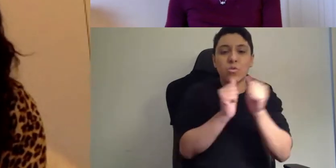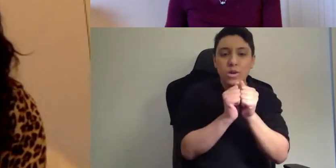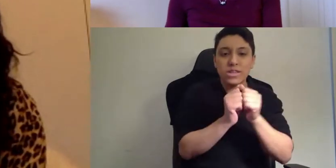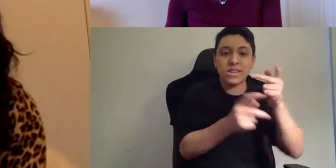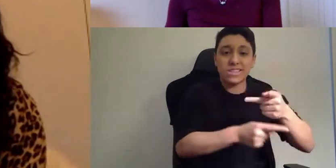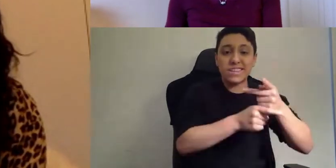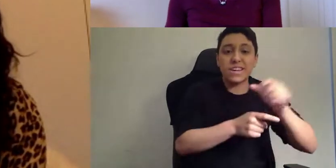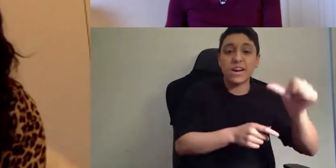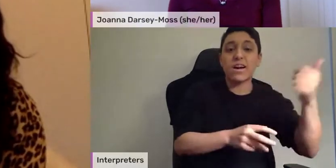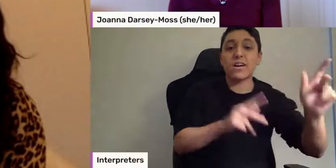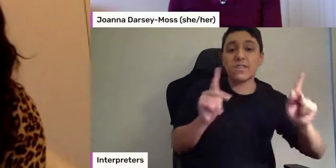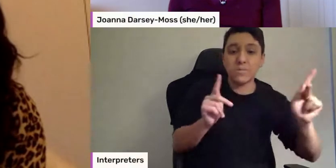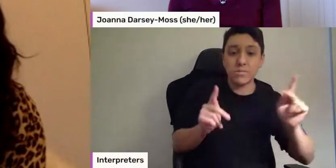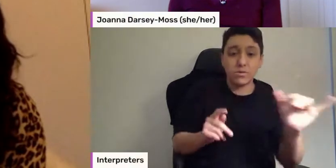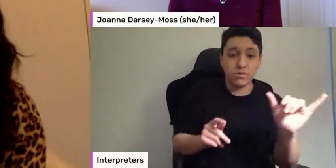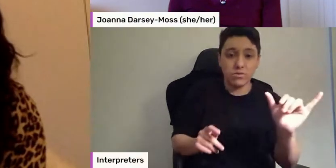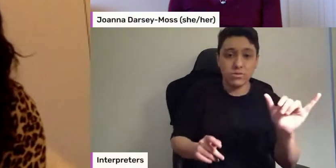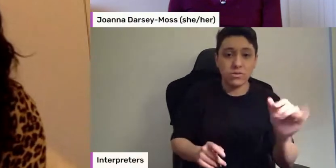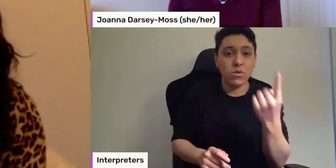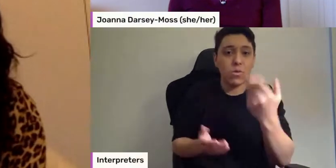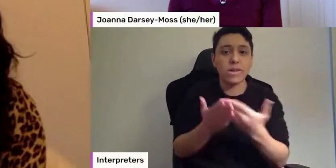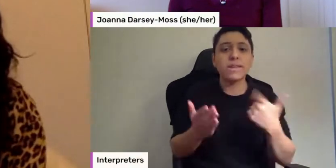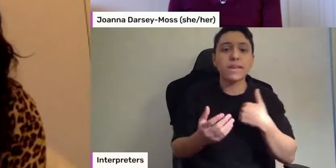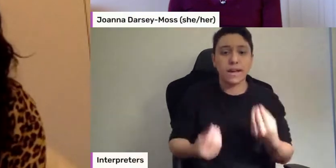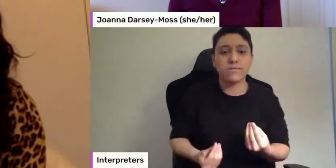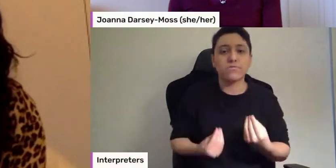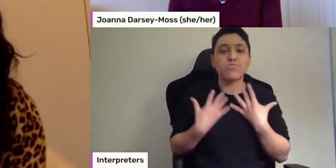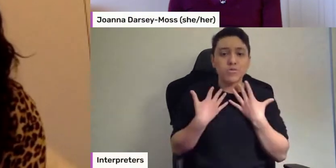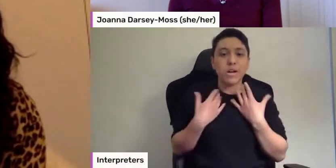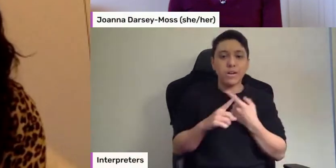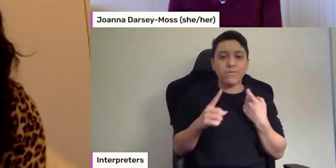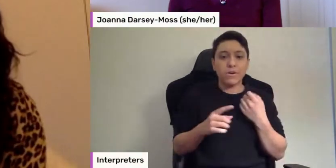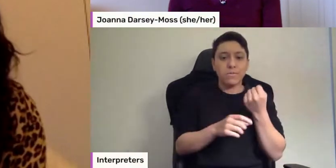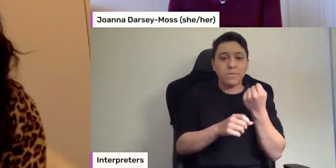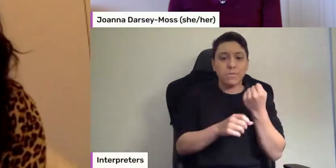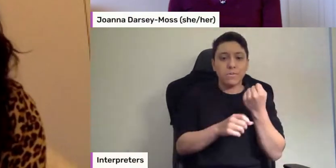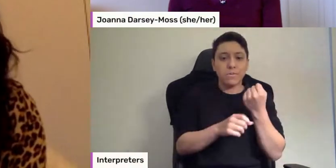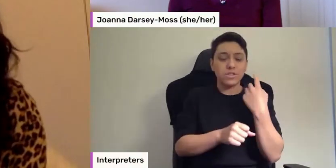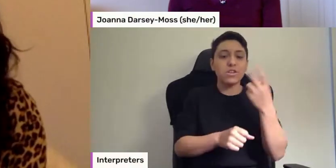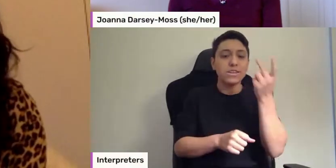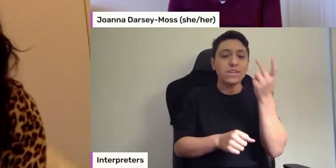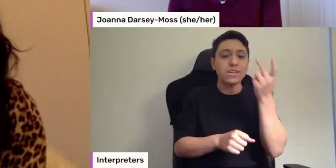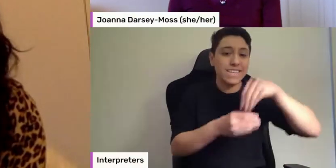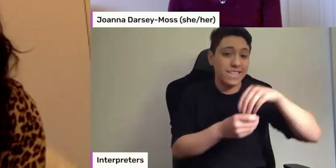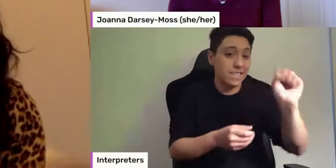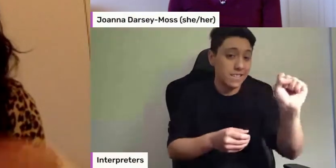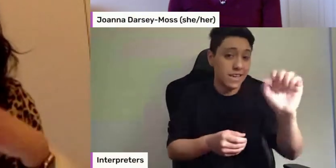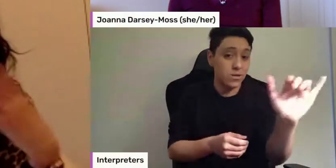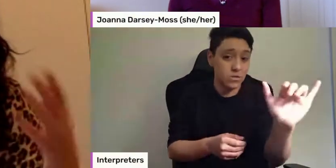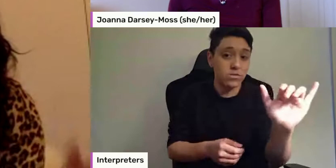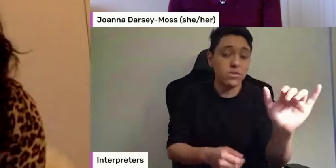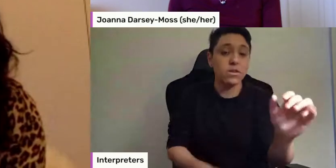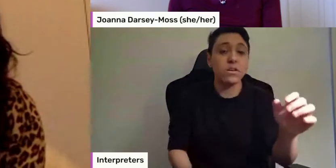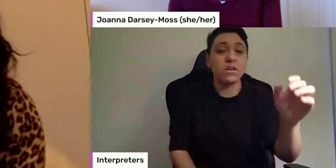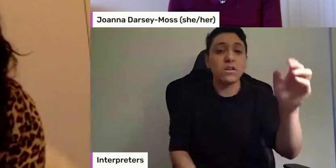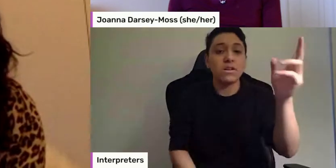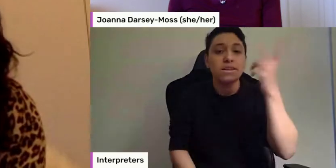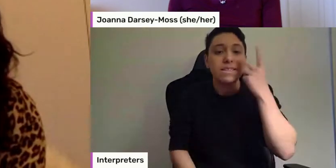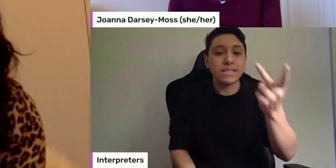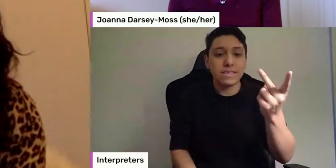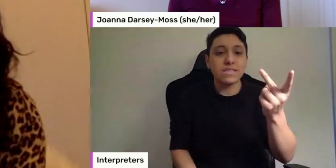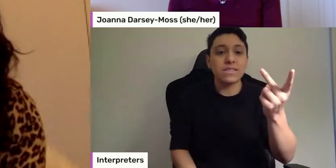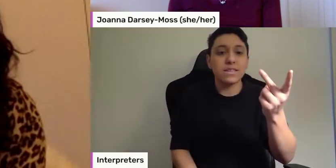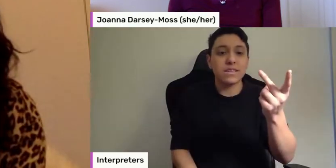by in the last year, and we definitely have seen this in Seattle too, is like the outgrowth of mutual